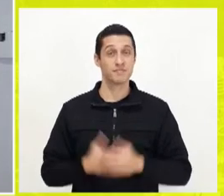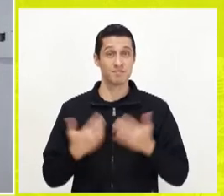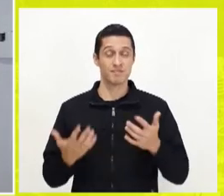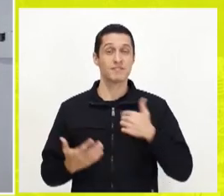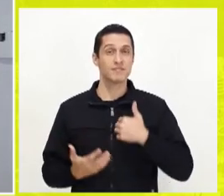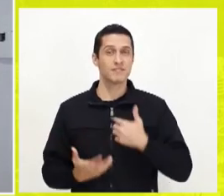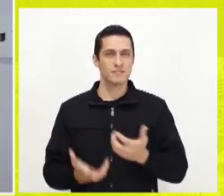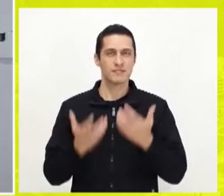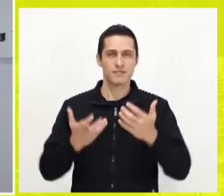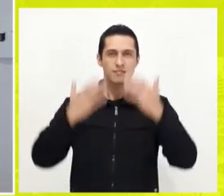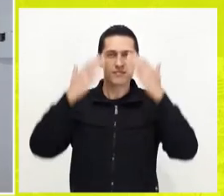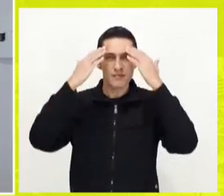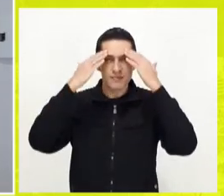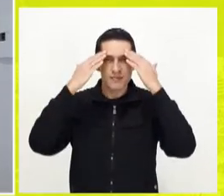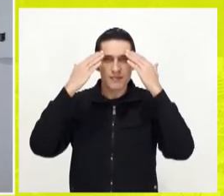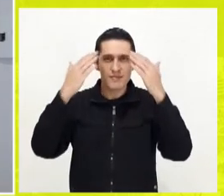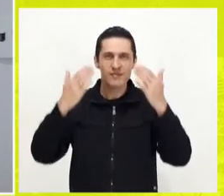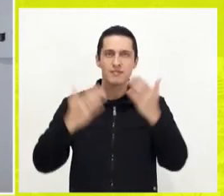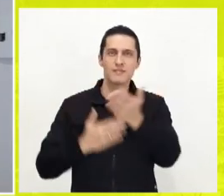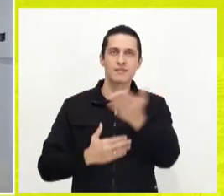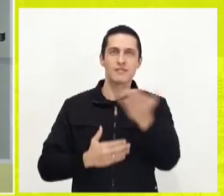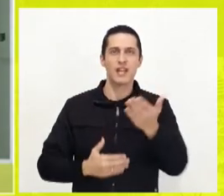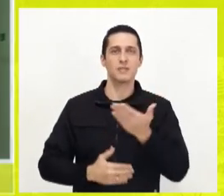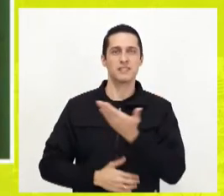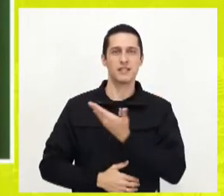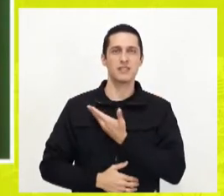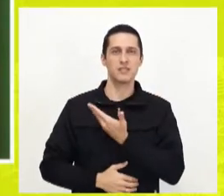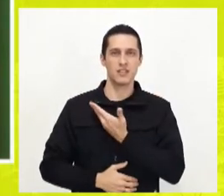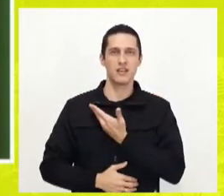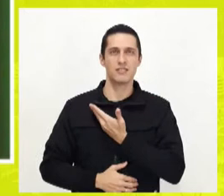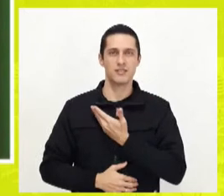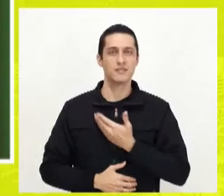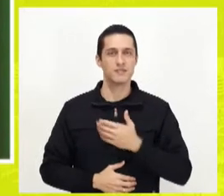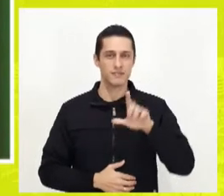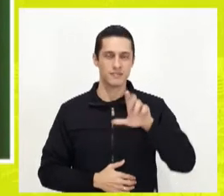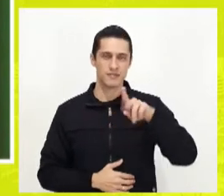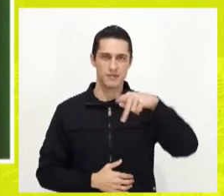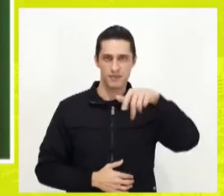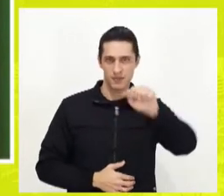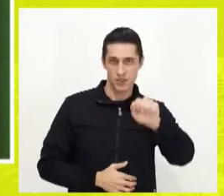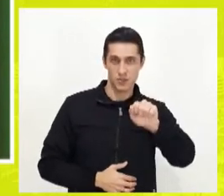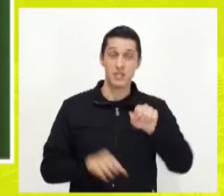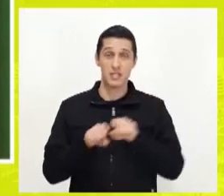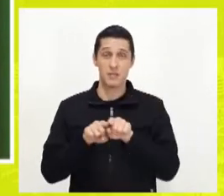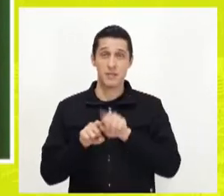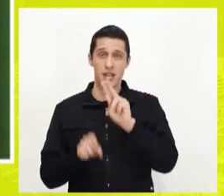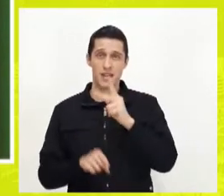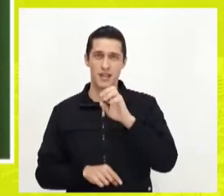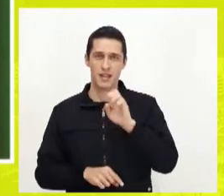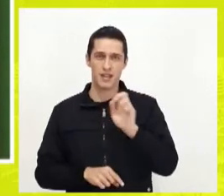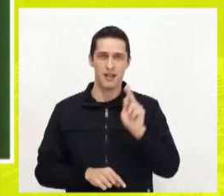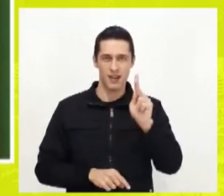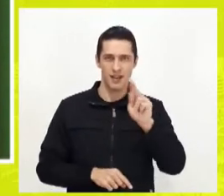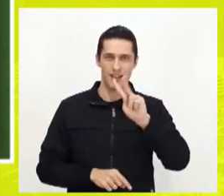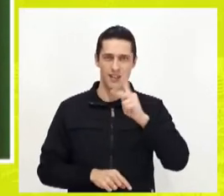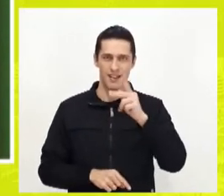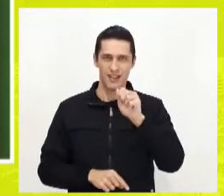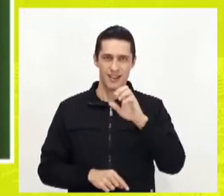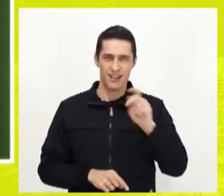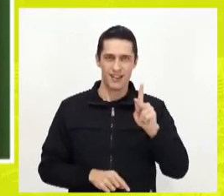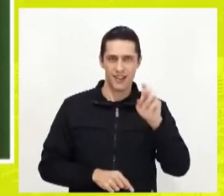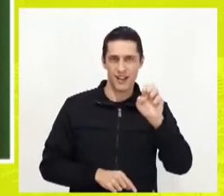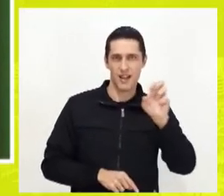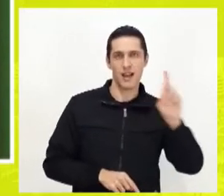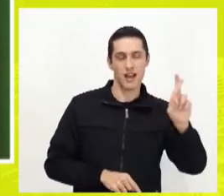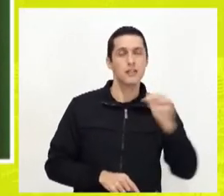first i would like to thank my lupa and hack hackers colleagues and i want to apologize